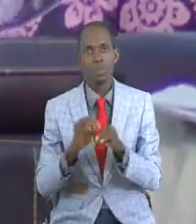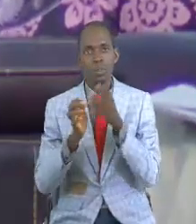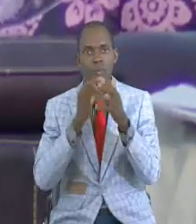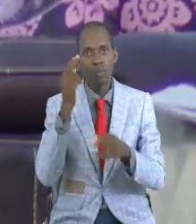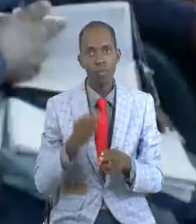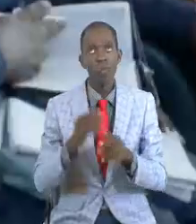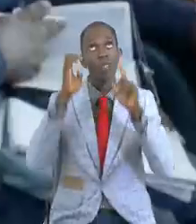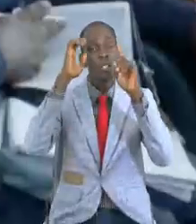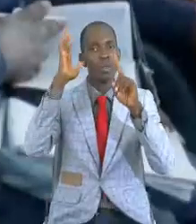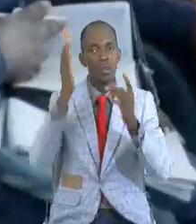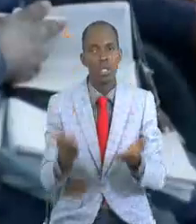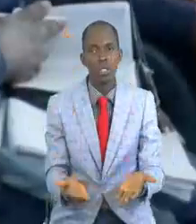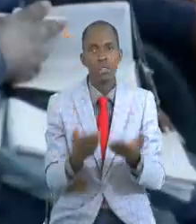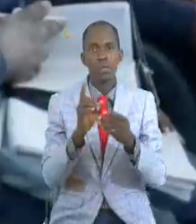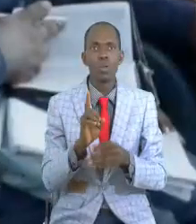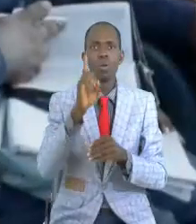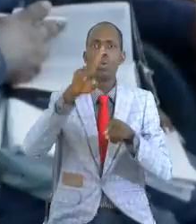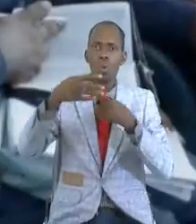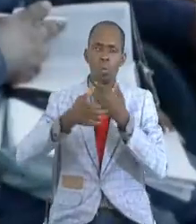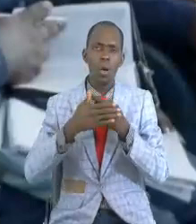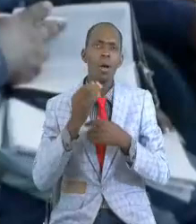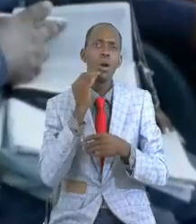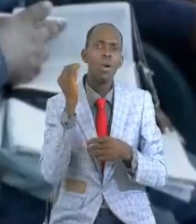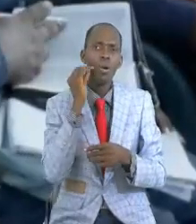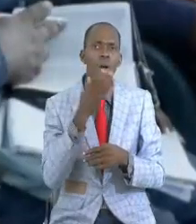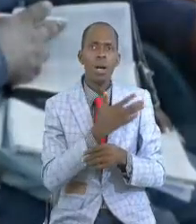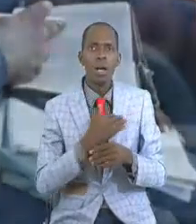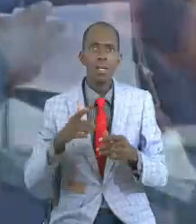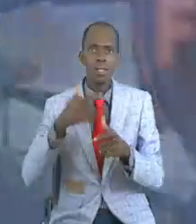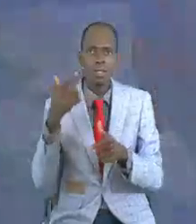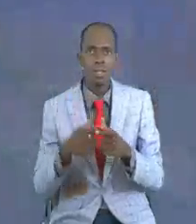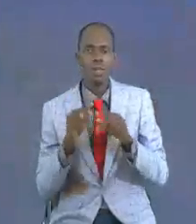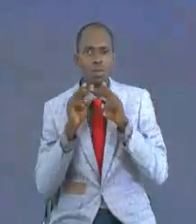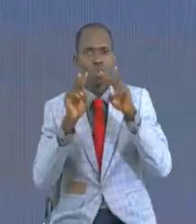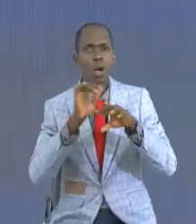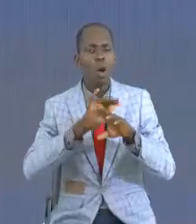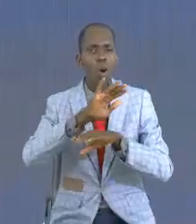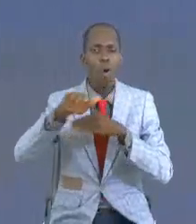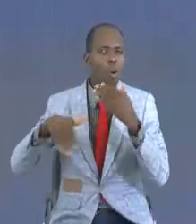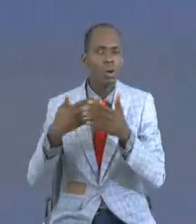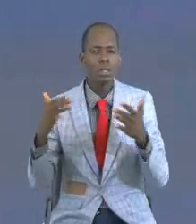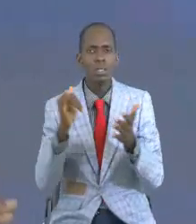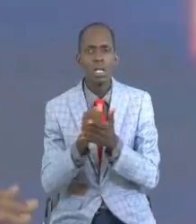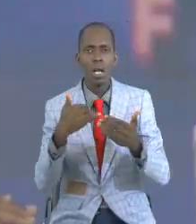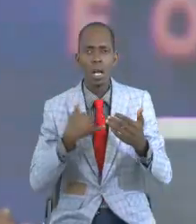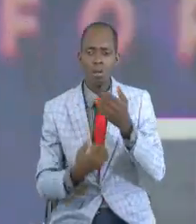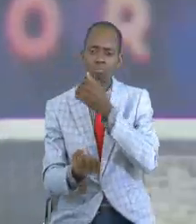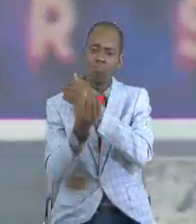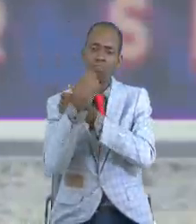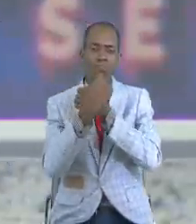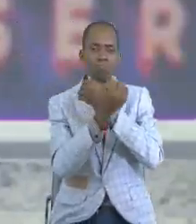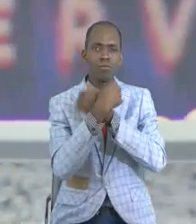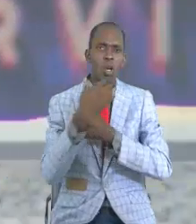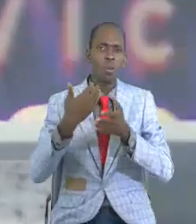you. Go back home and then look at all the things that defeated you before, that made you